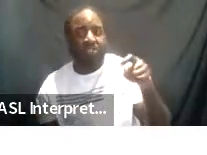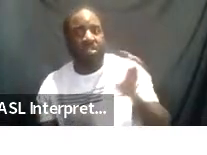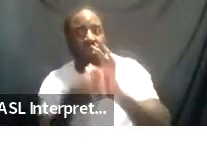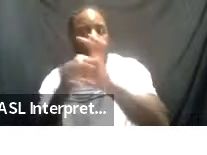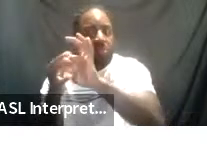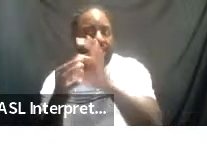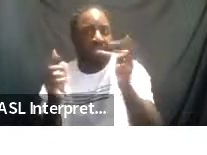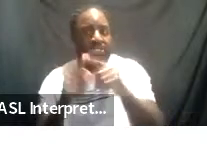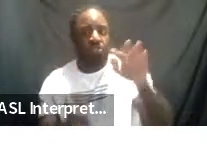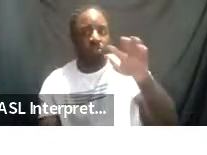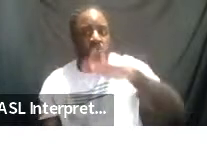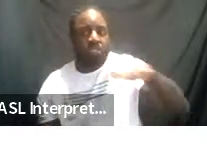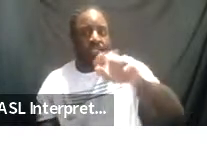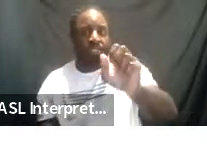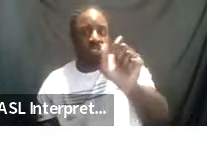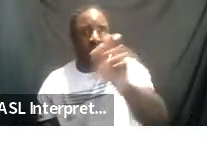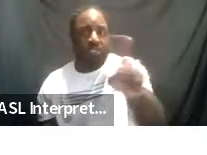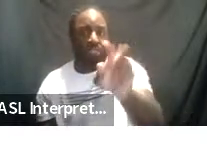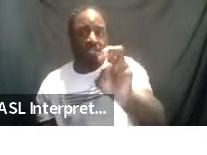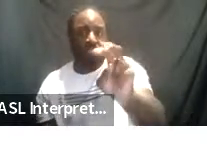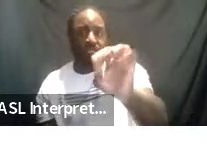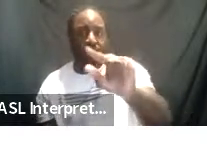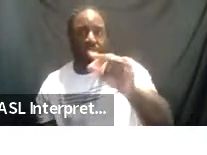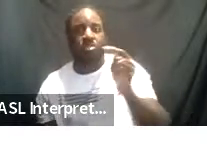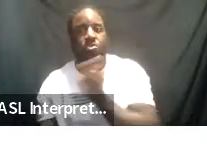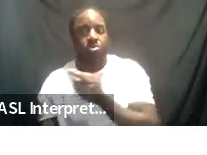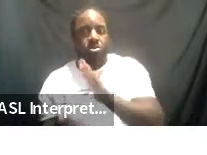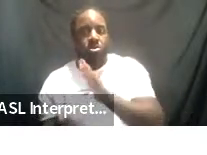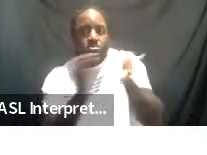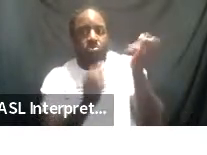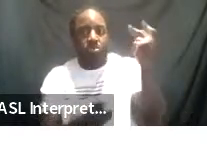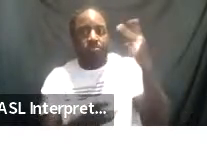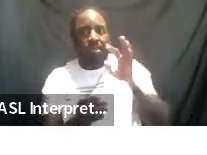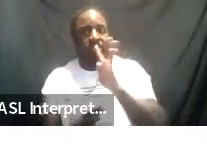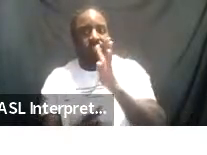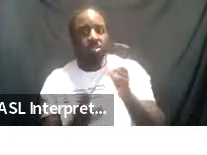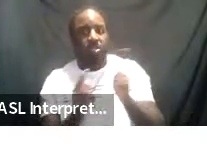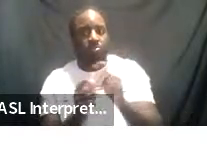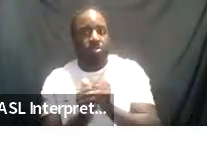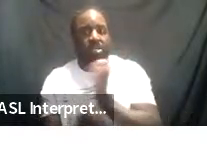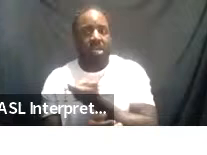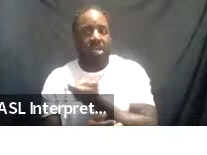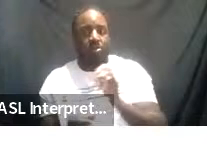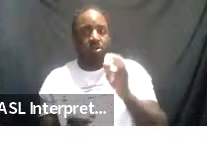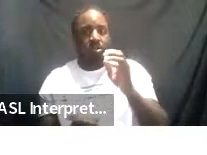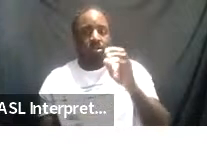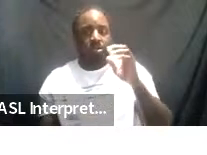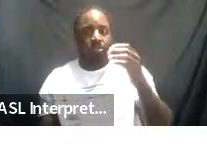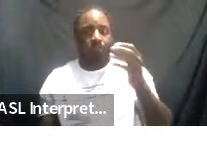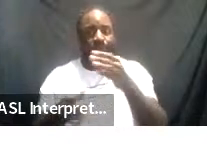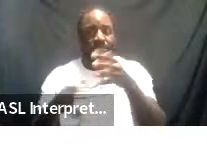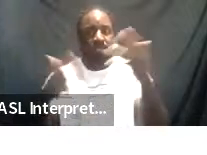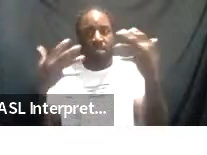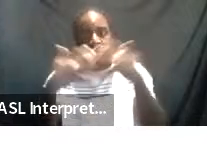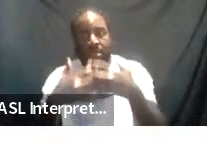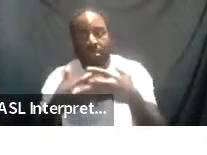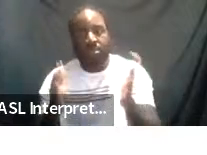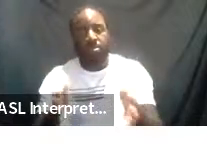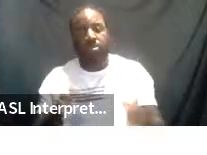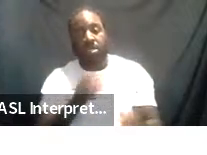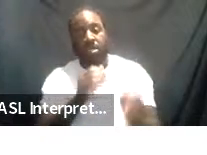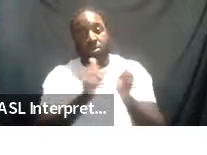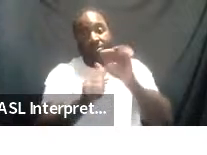zoning. And so we will certainly bring this back and talk to our colleagues at our other